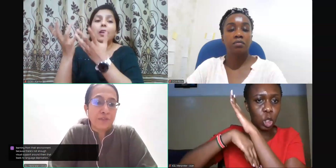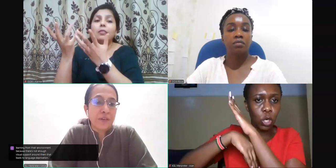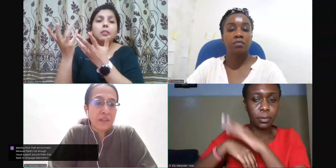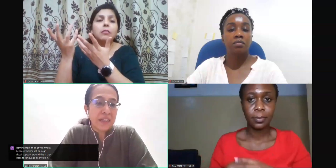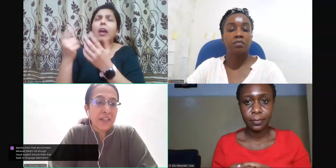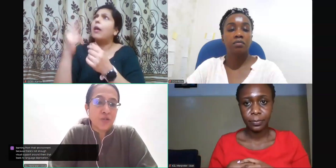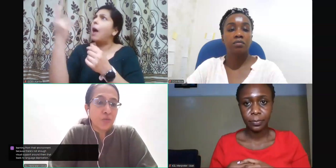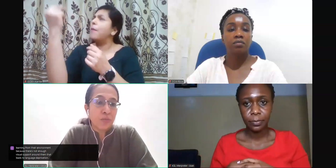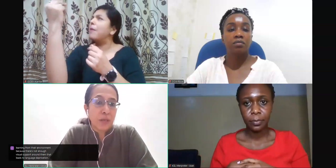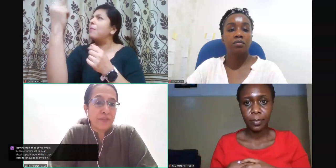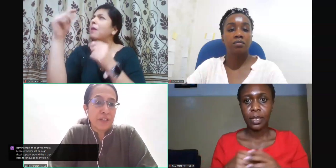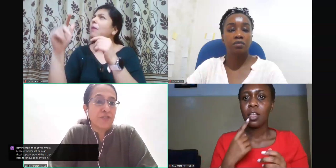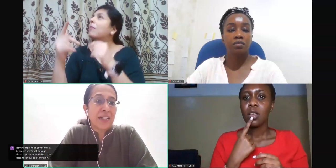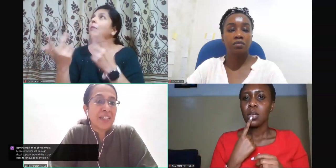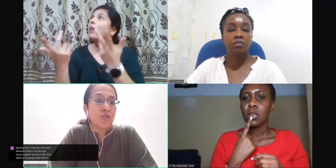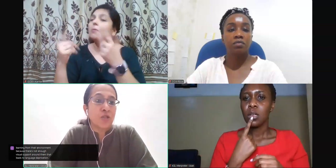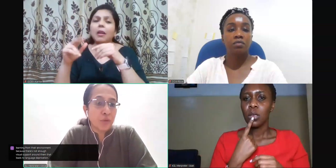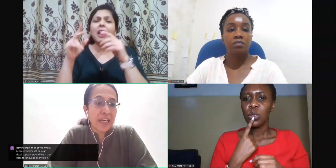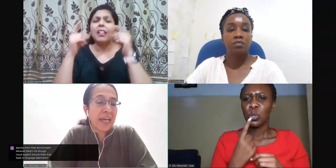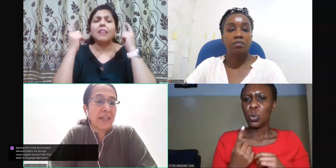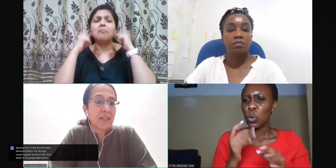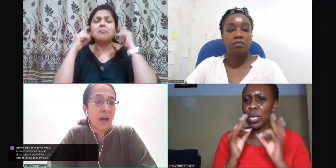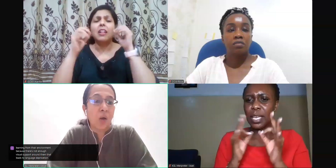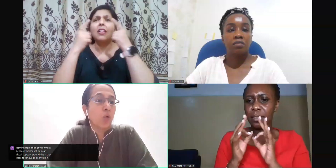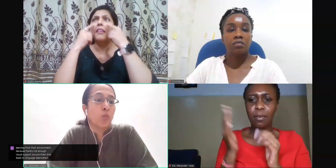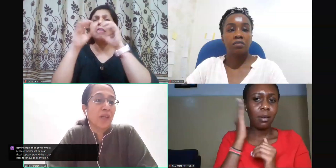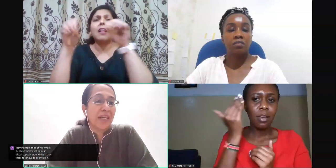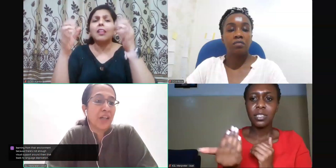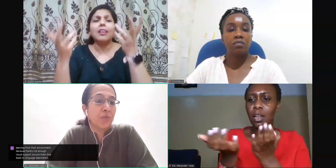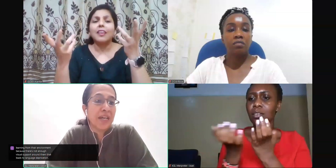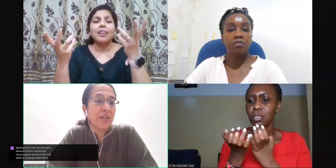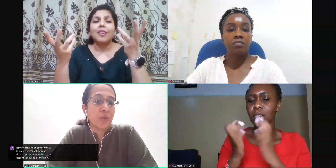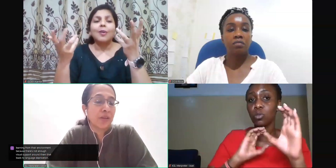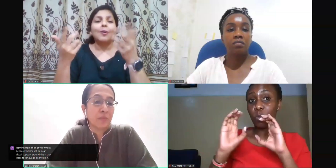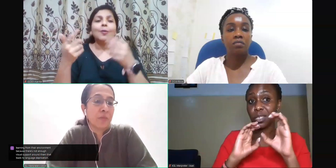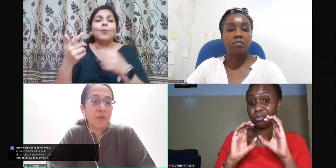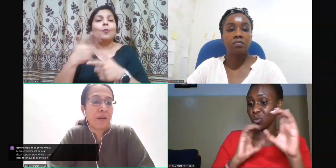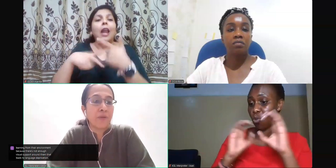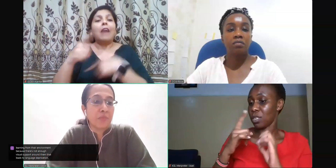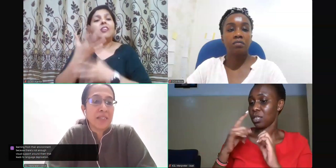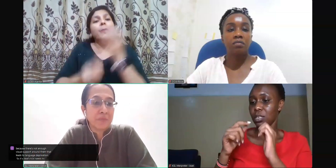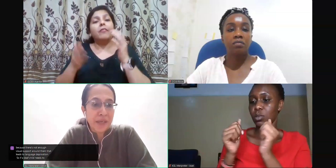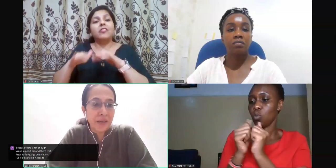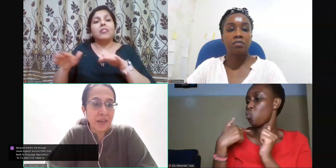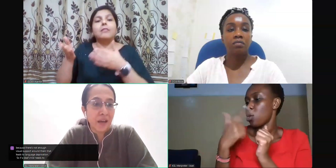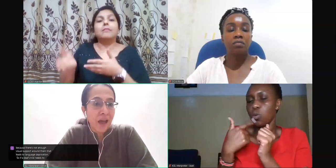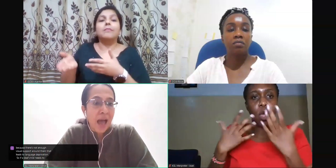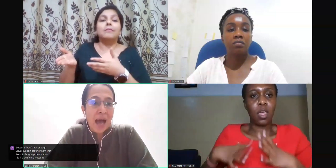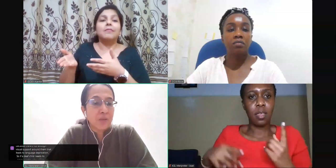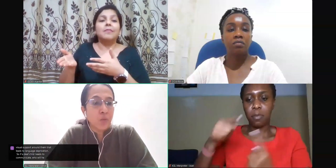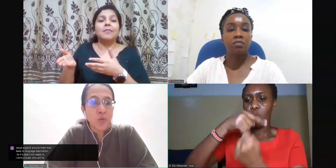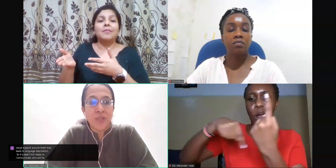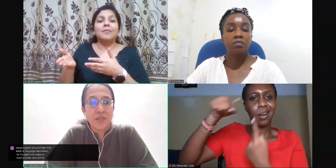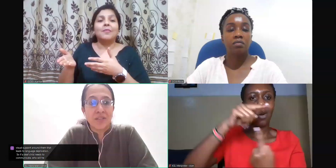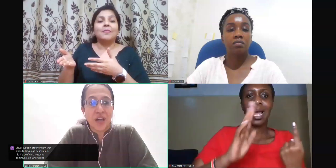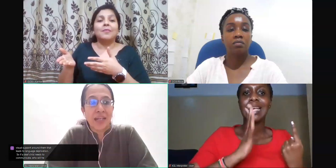So if we really need to, if a deaf child needs to communicate, whom will he communicate with? If people around him are speaking,